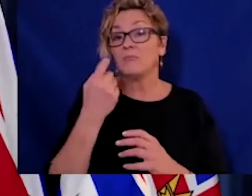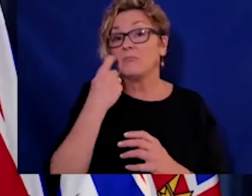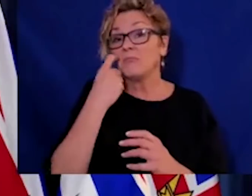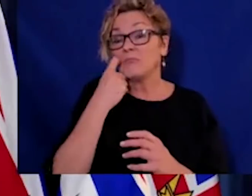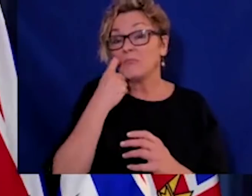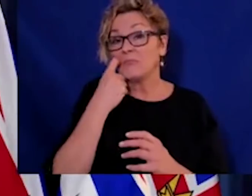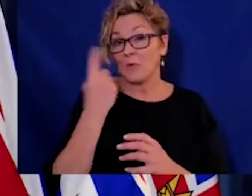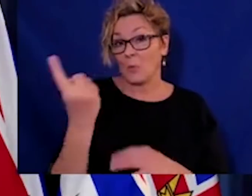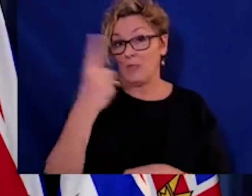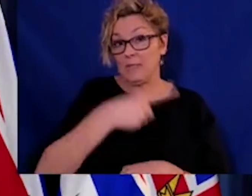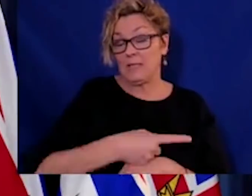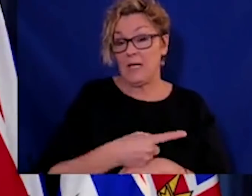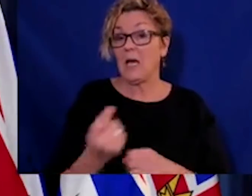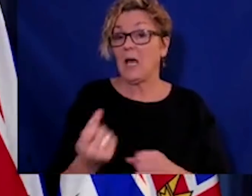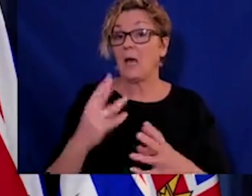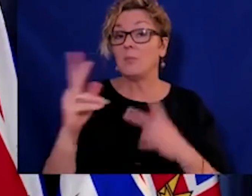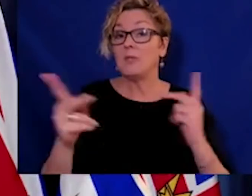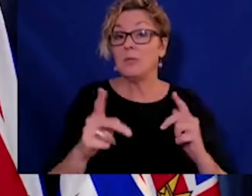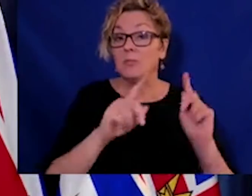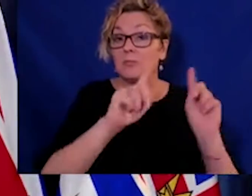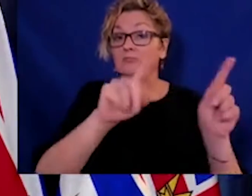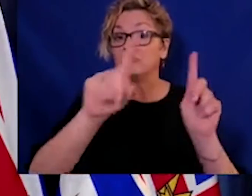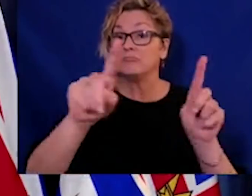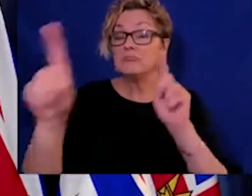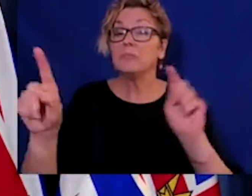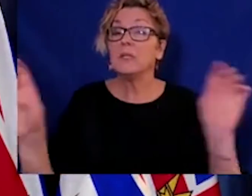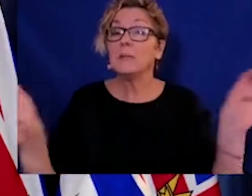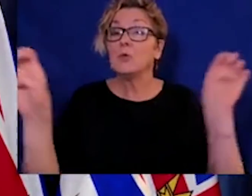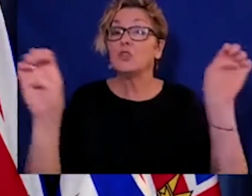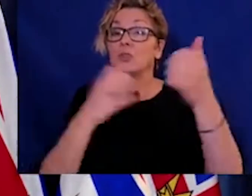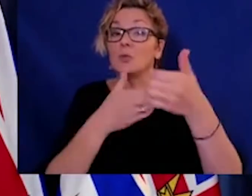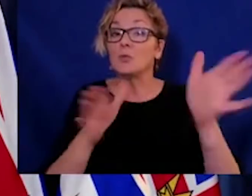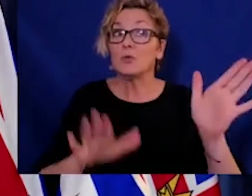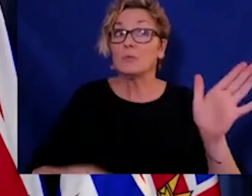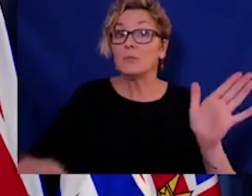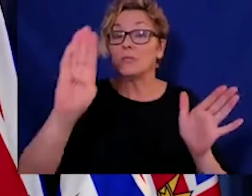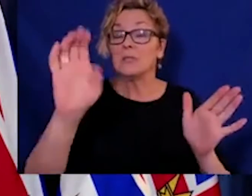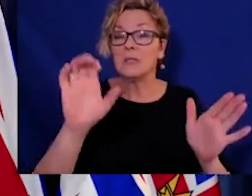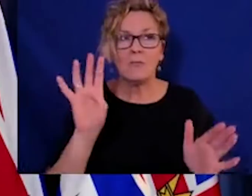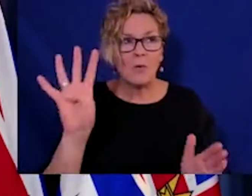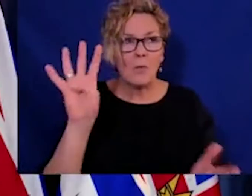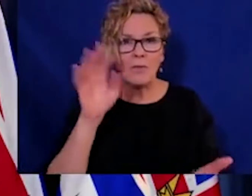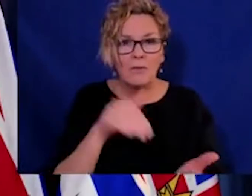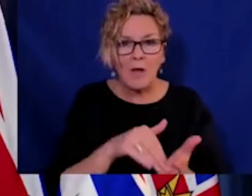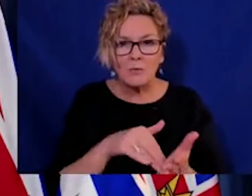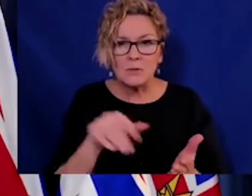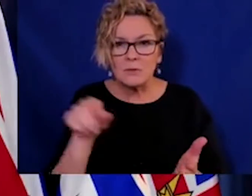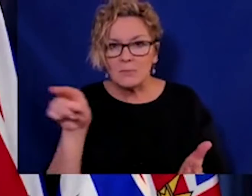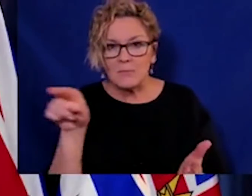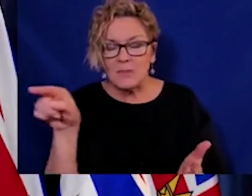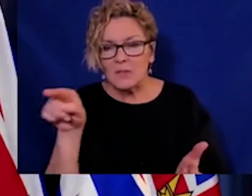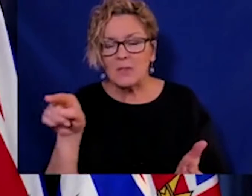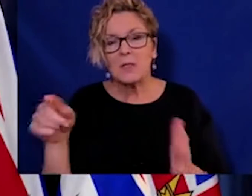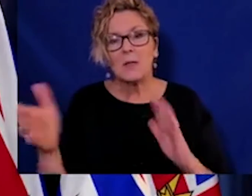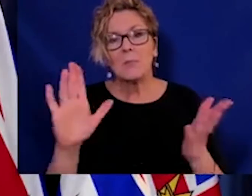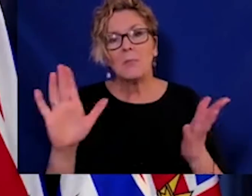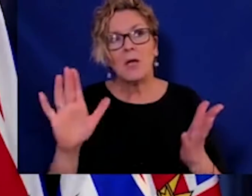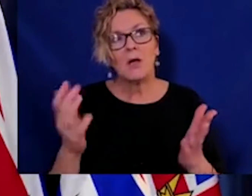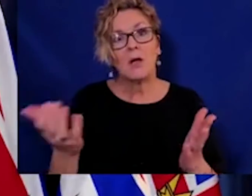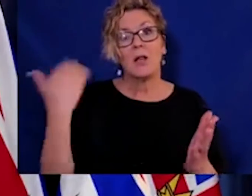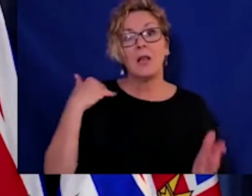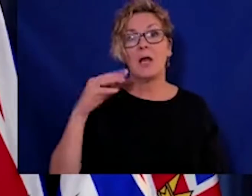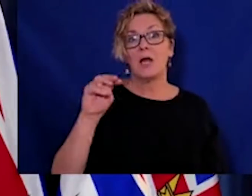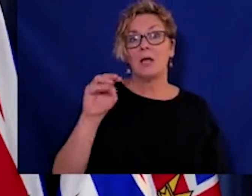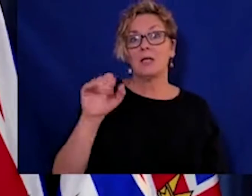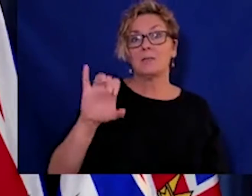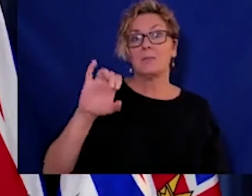on March 9th, a representative number from the pre-COVID-19 era, just to give you a sense of the use of emergency